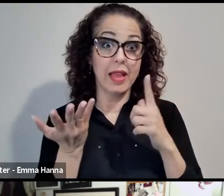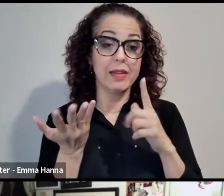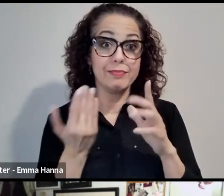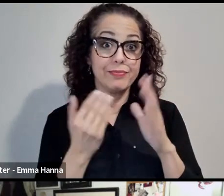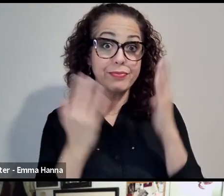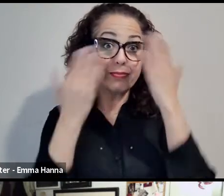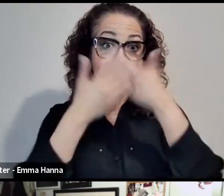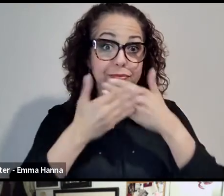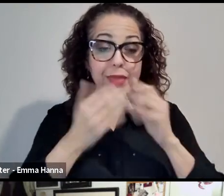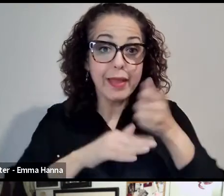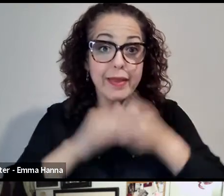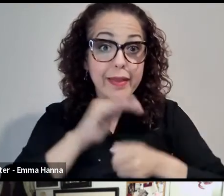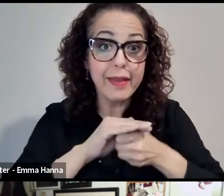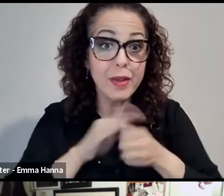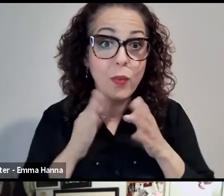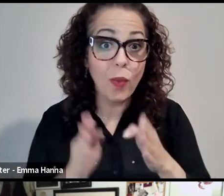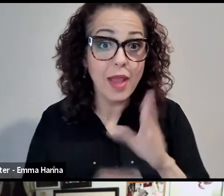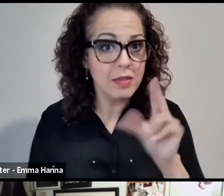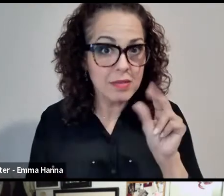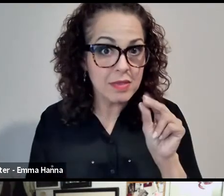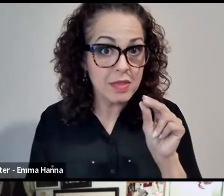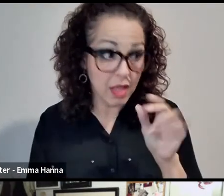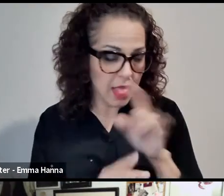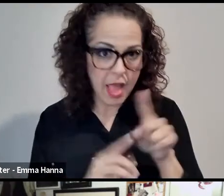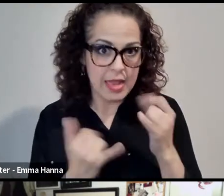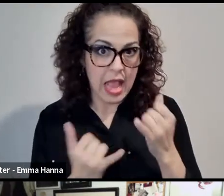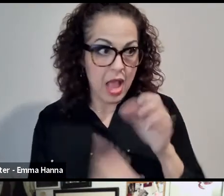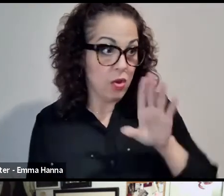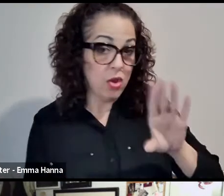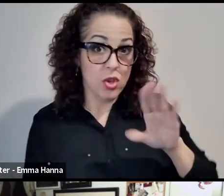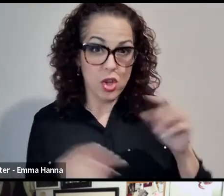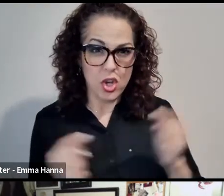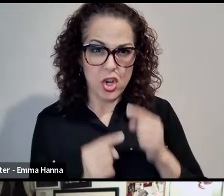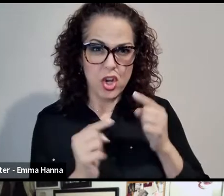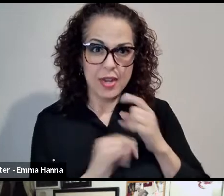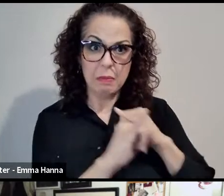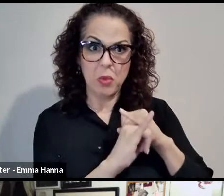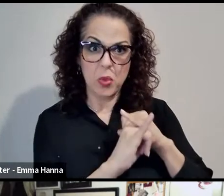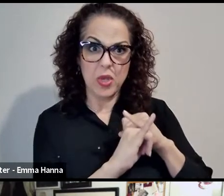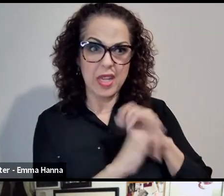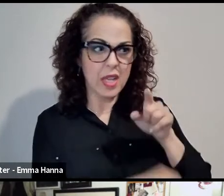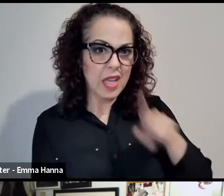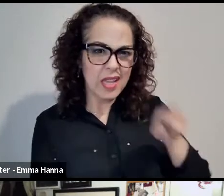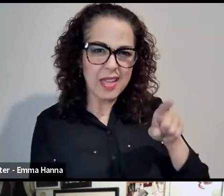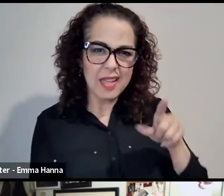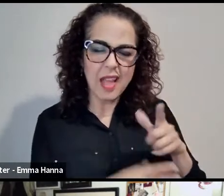doesn't, like this whole thing now about herd immunity, let's take all the vulnerable people and,